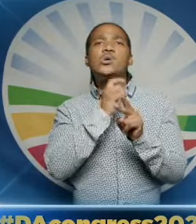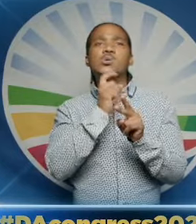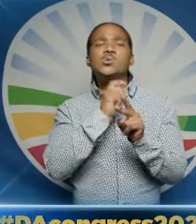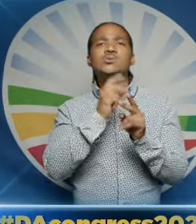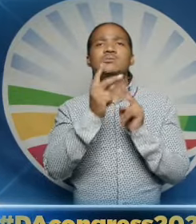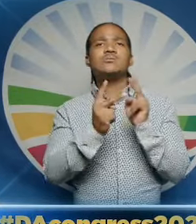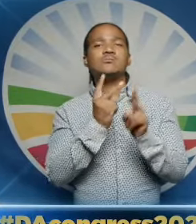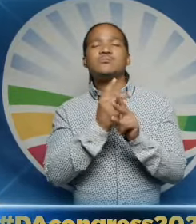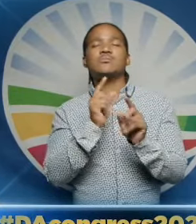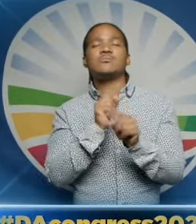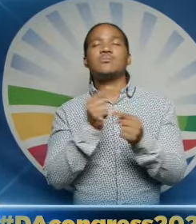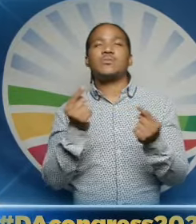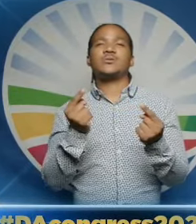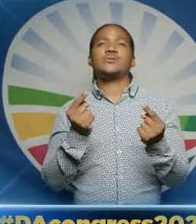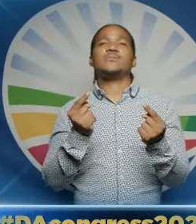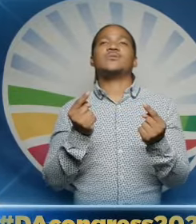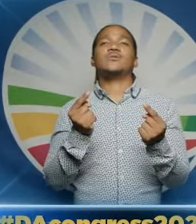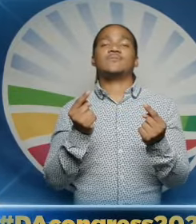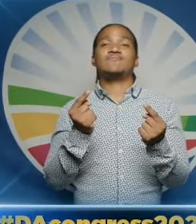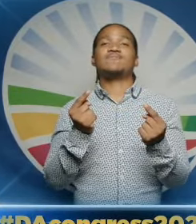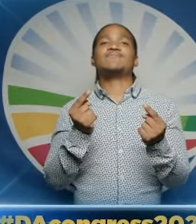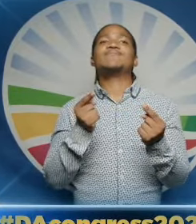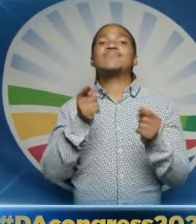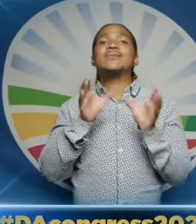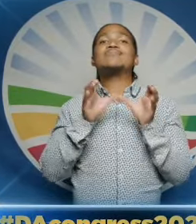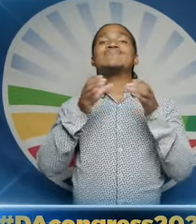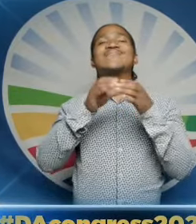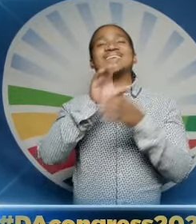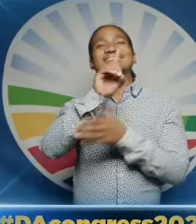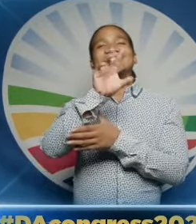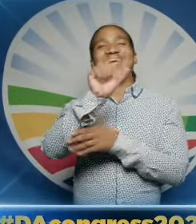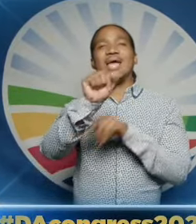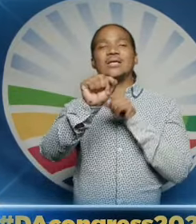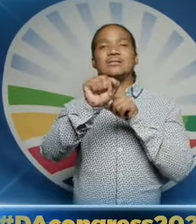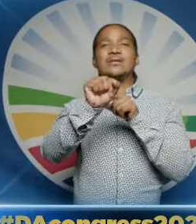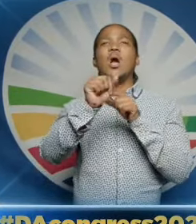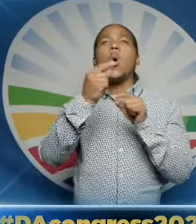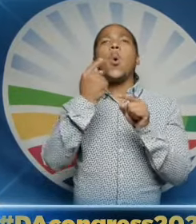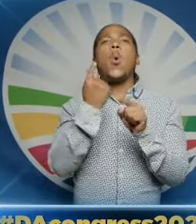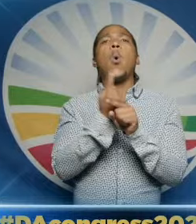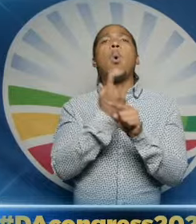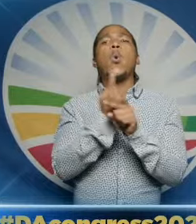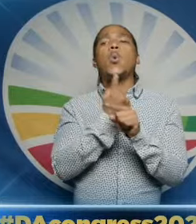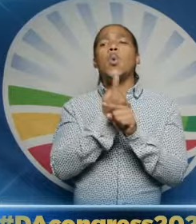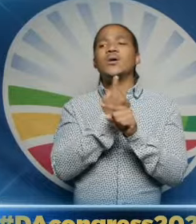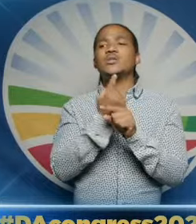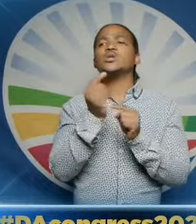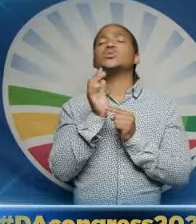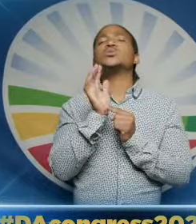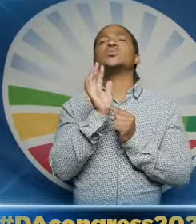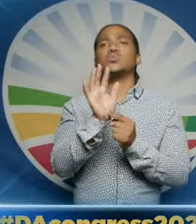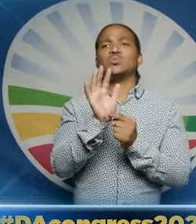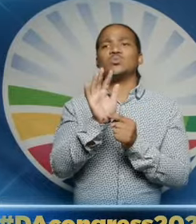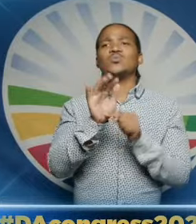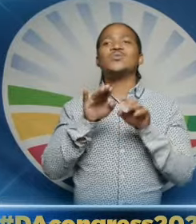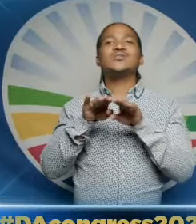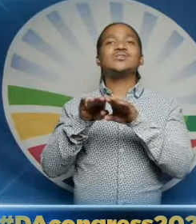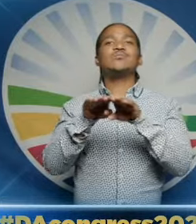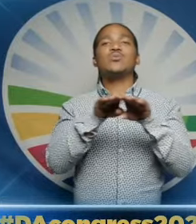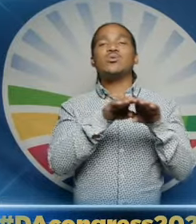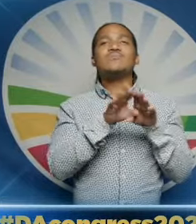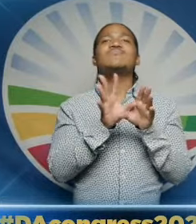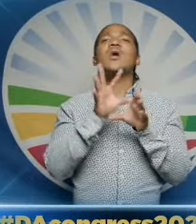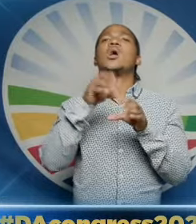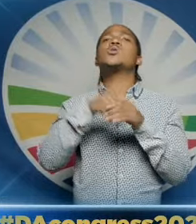hand. Our party, the Democratic Alliance, has always championed internal democracy, which